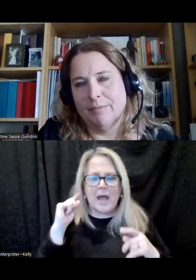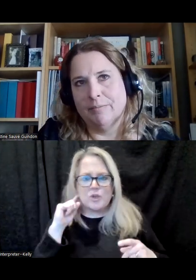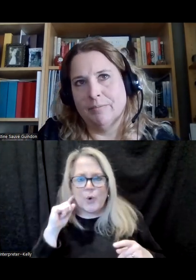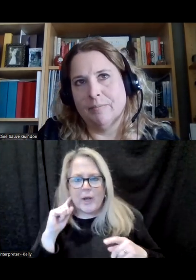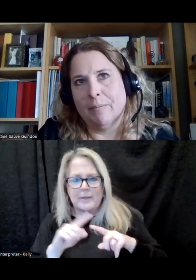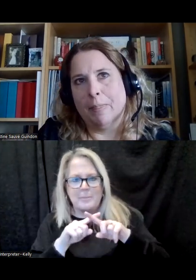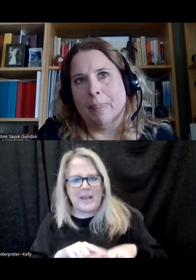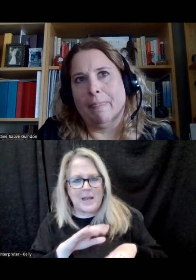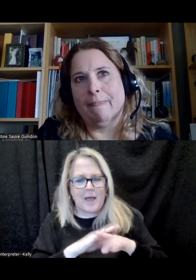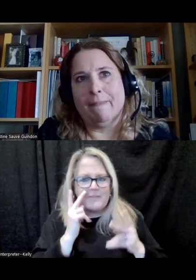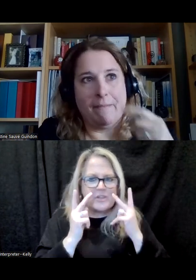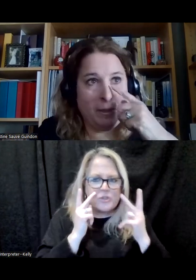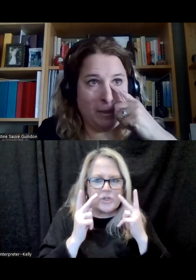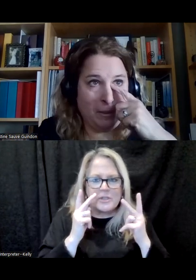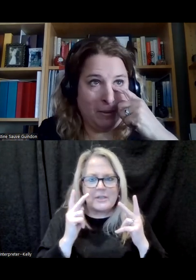based.